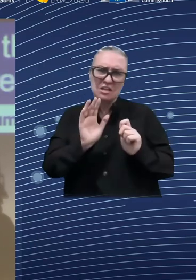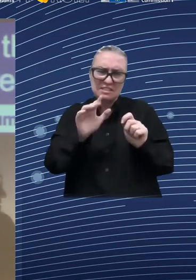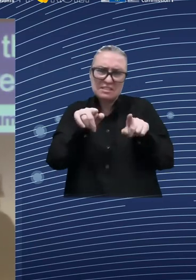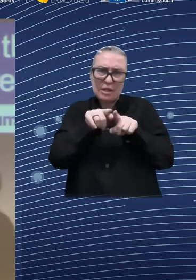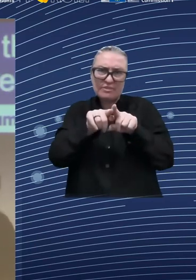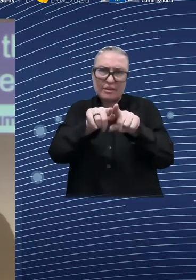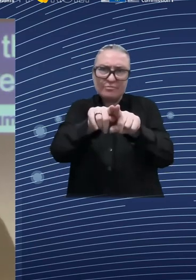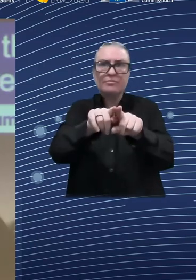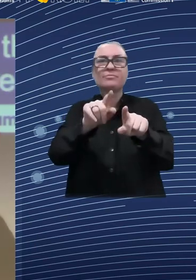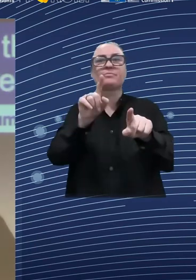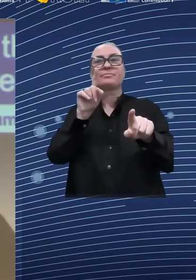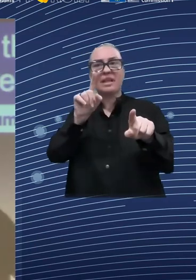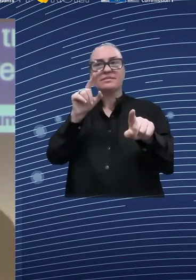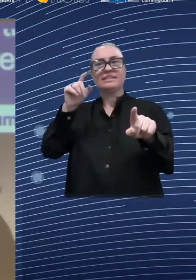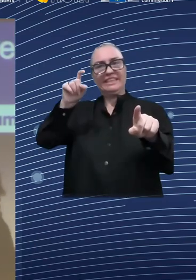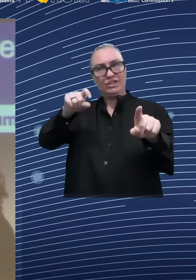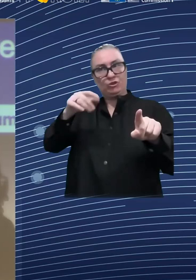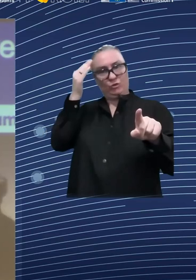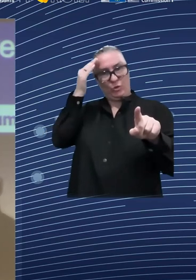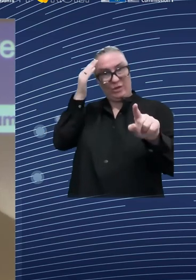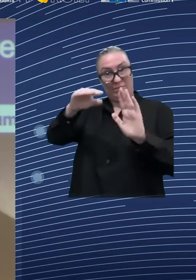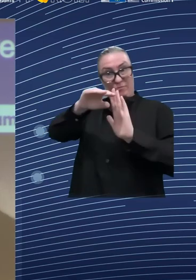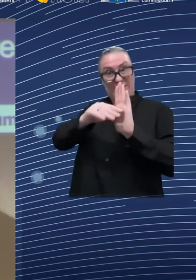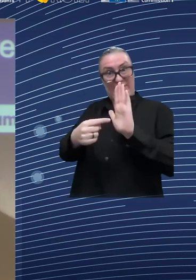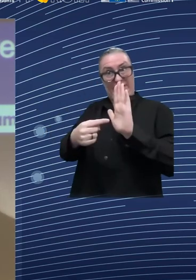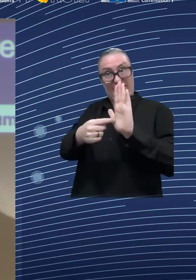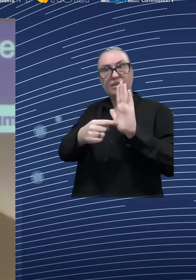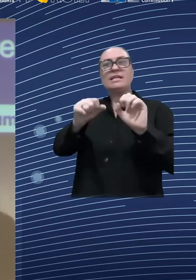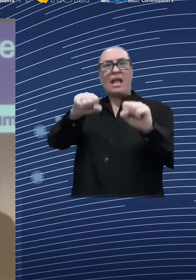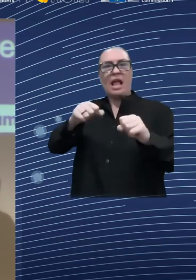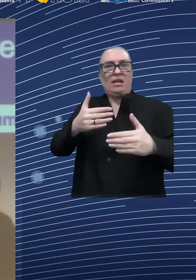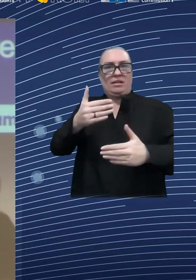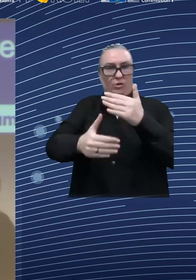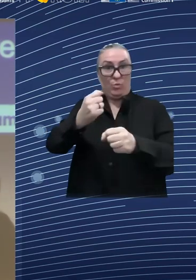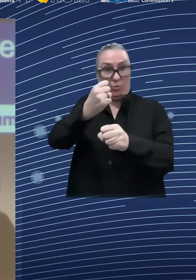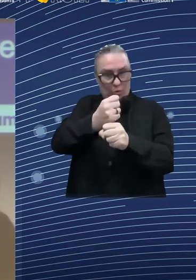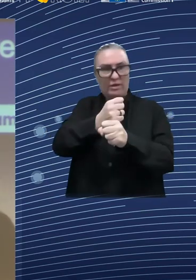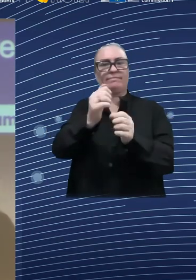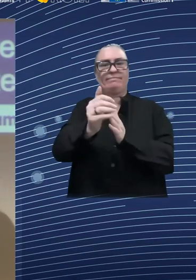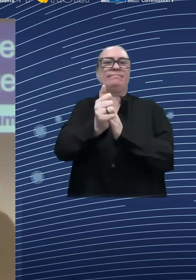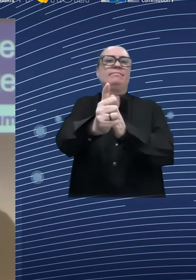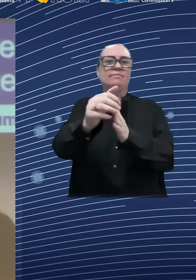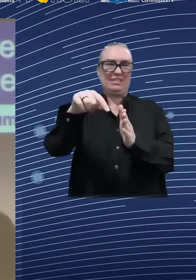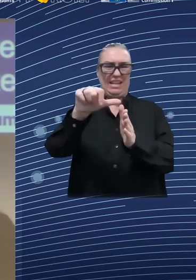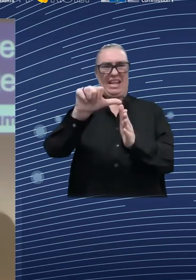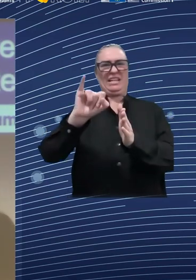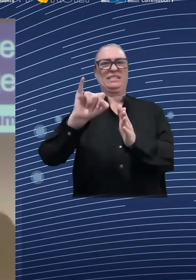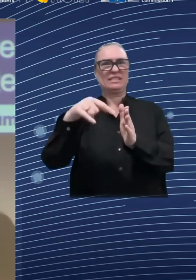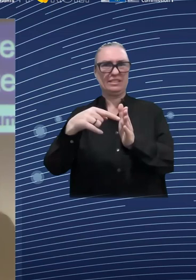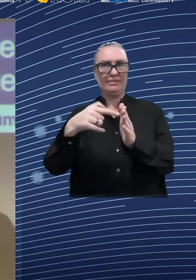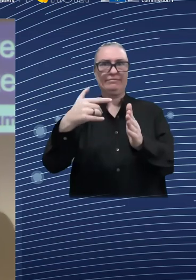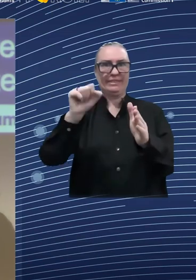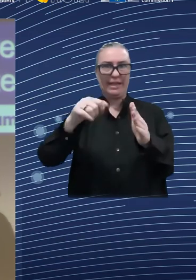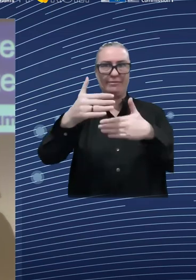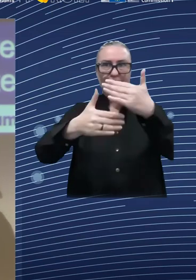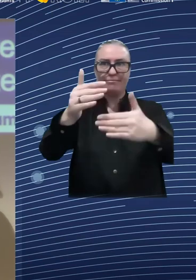ChatGPT 6.8, whatever. We will know the principles, and these can be